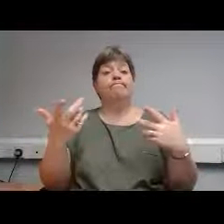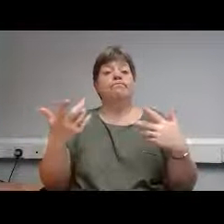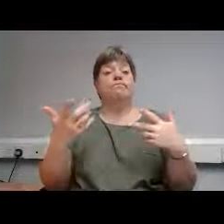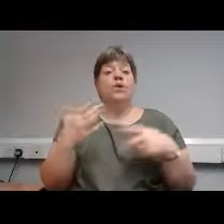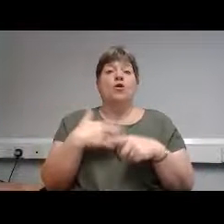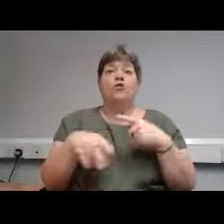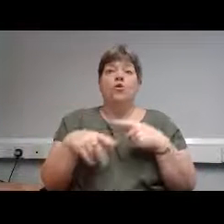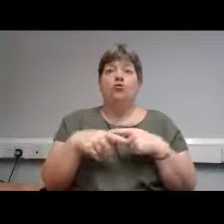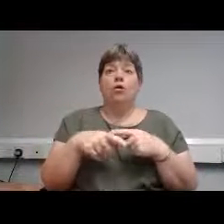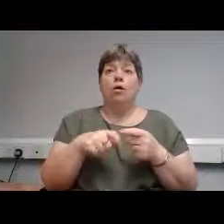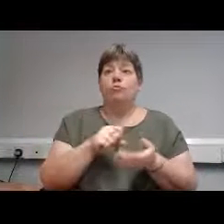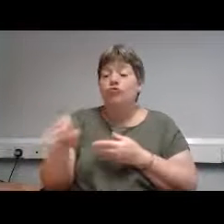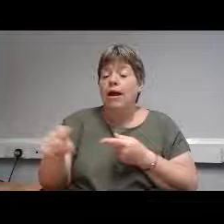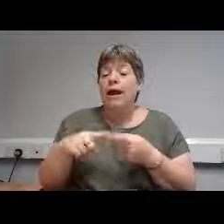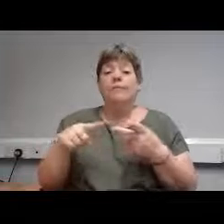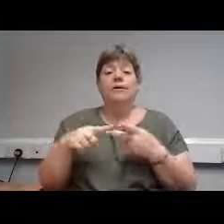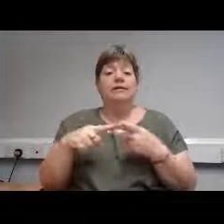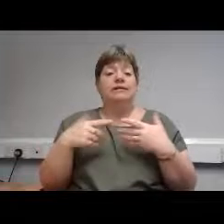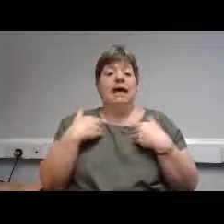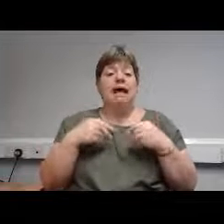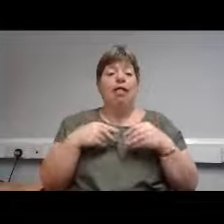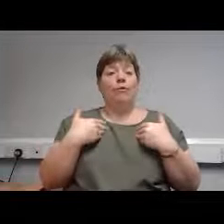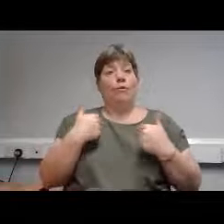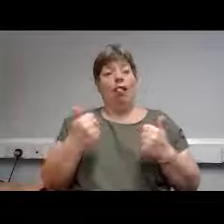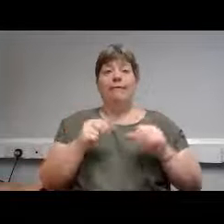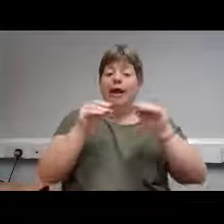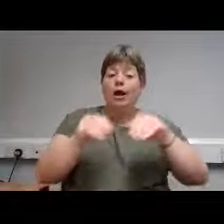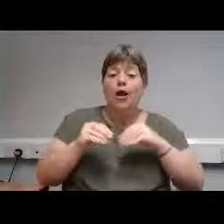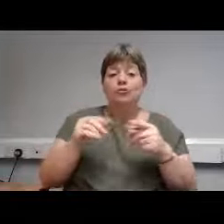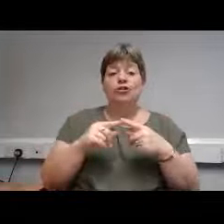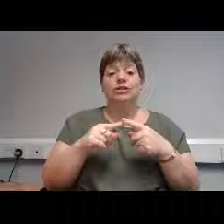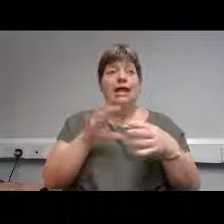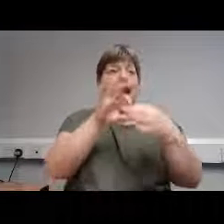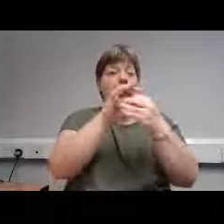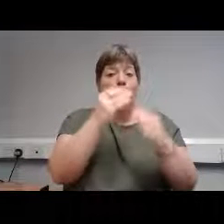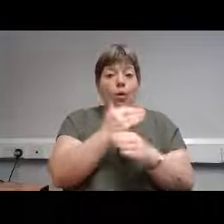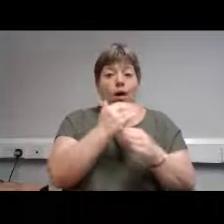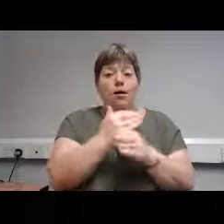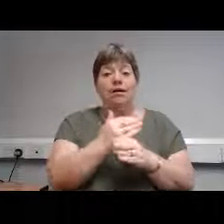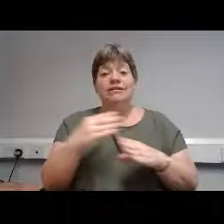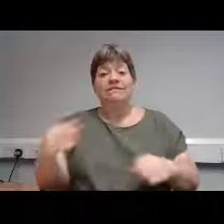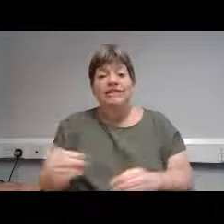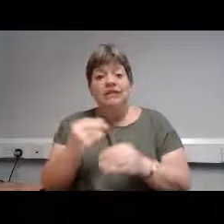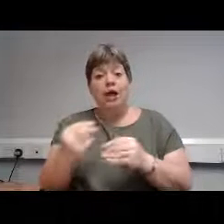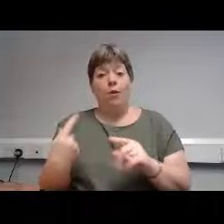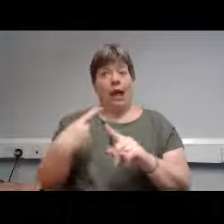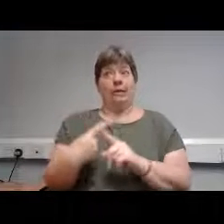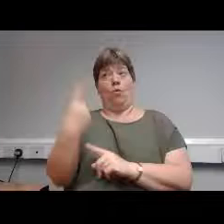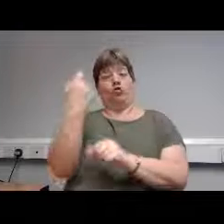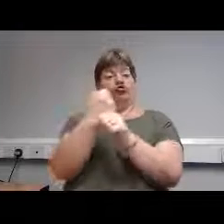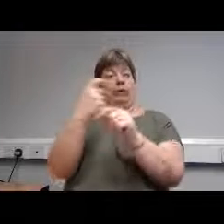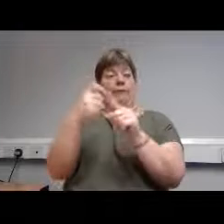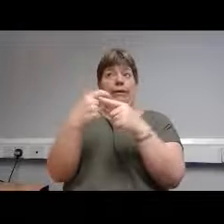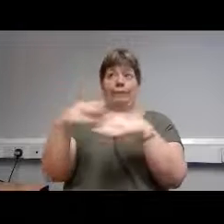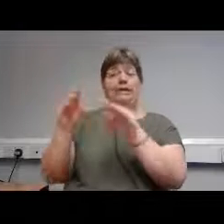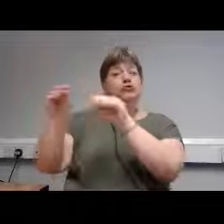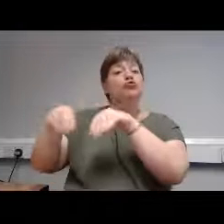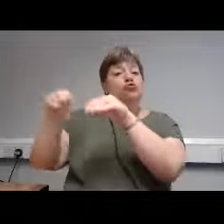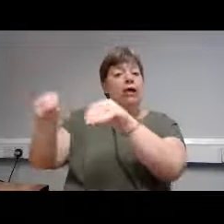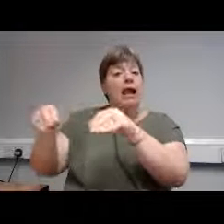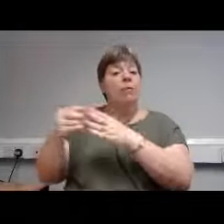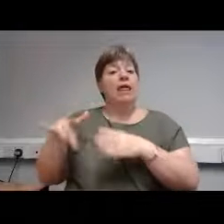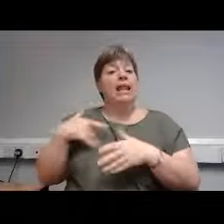and wellbeing coaches, we've got link workers, physiotherapists, and we do have a GP that also has been trained with the